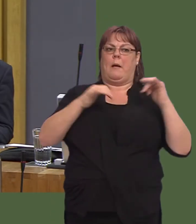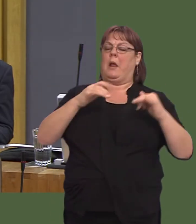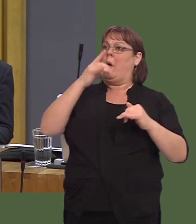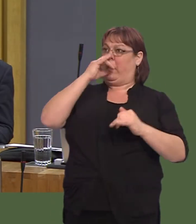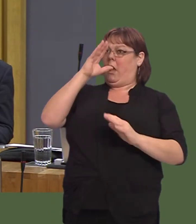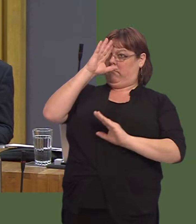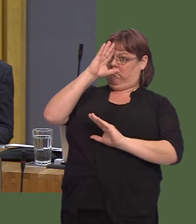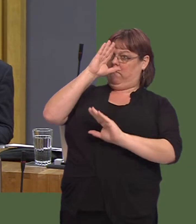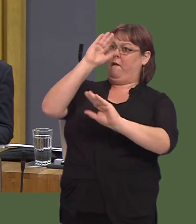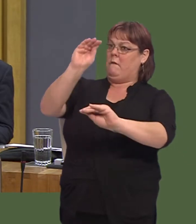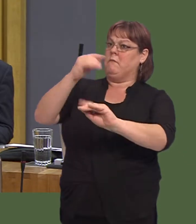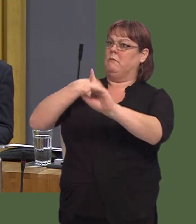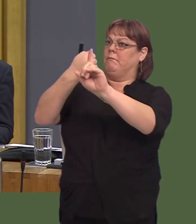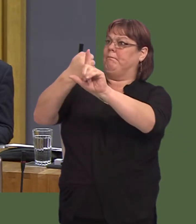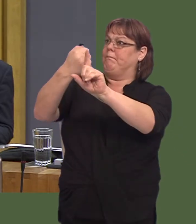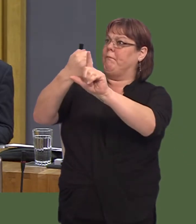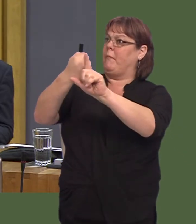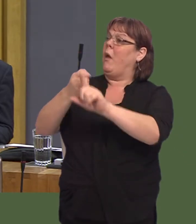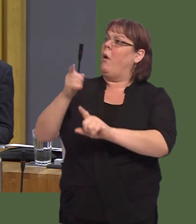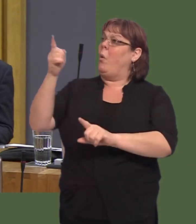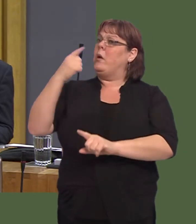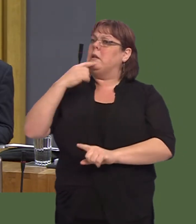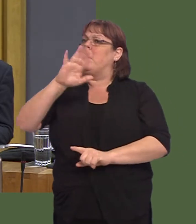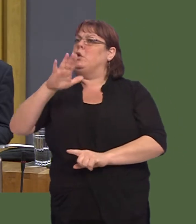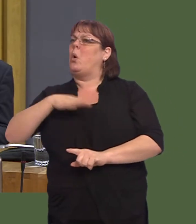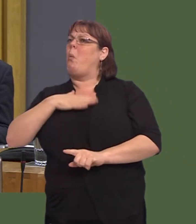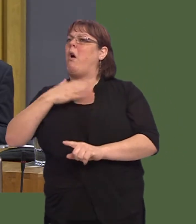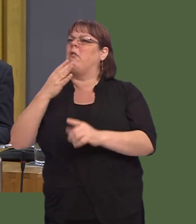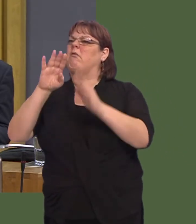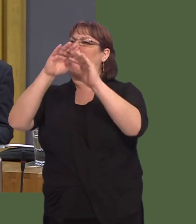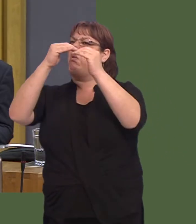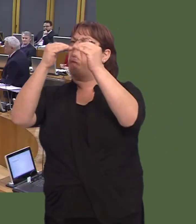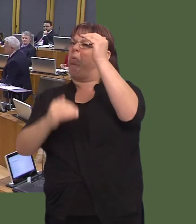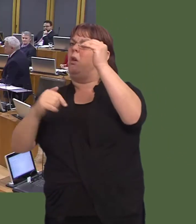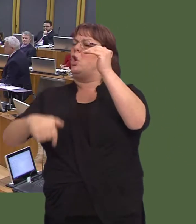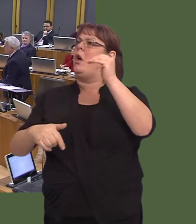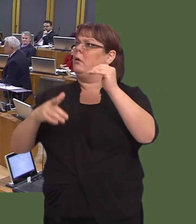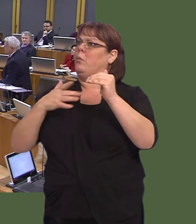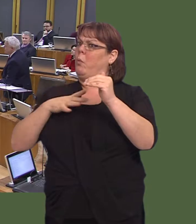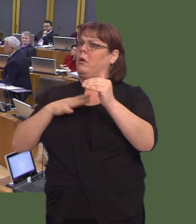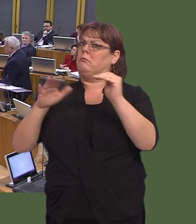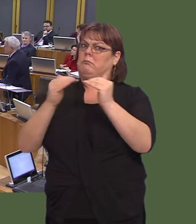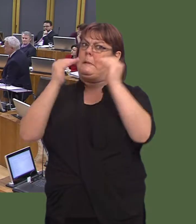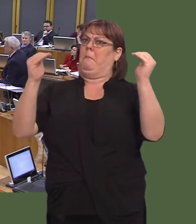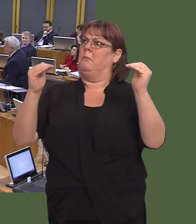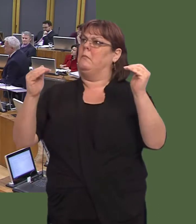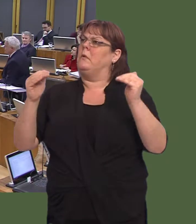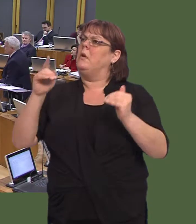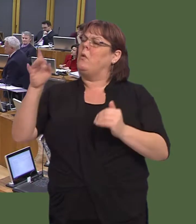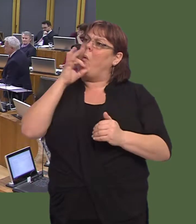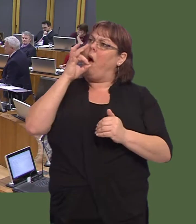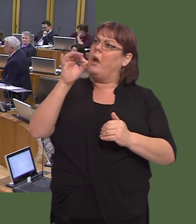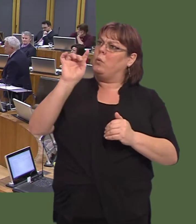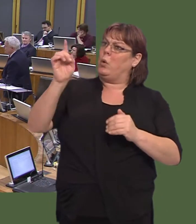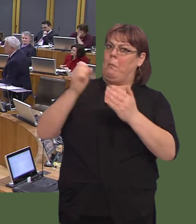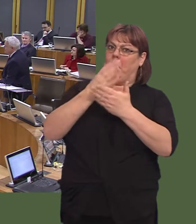You have the power to ensure that Wales doesn't settle for second best here. As First Minister of this country, will